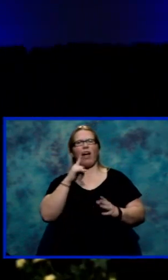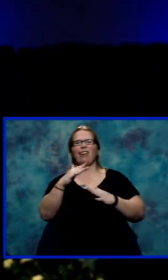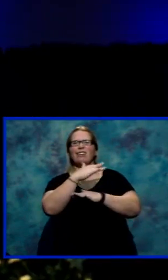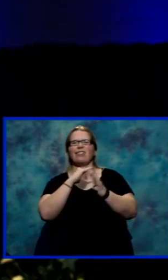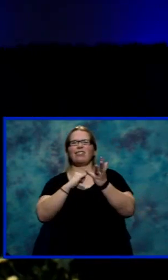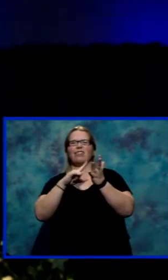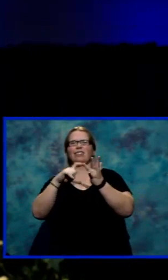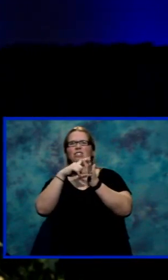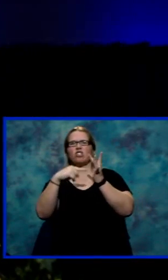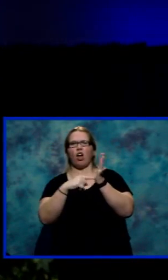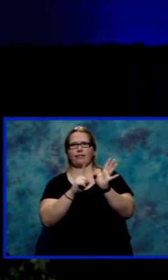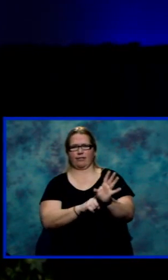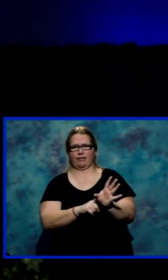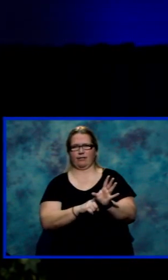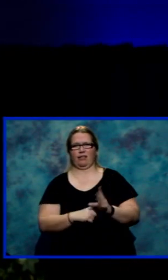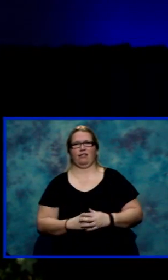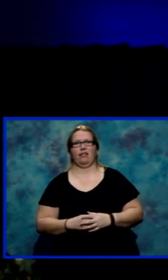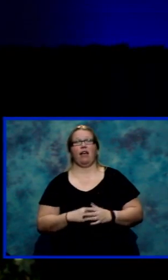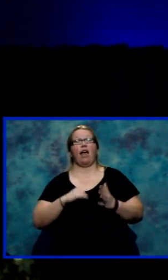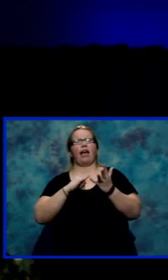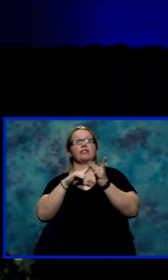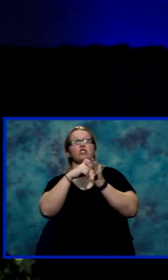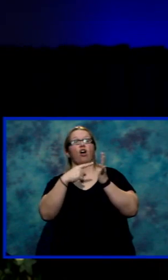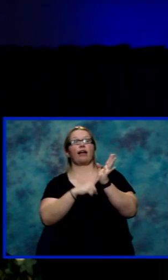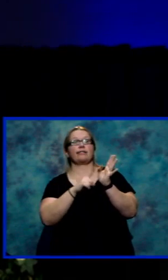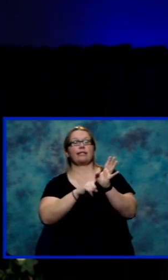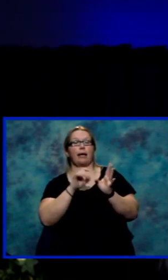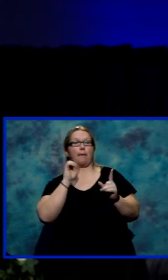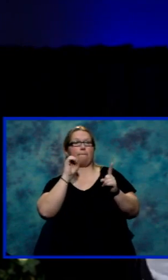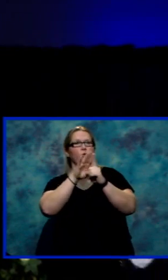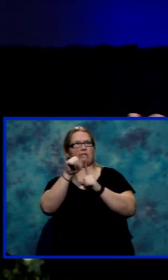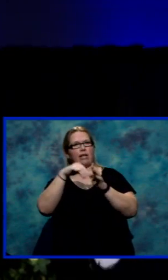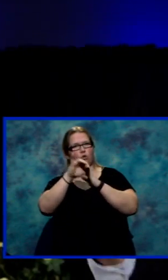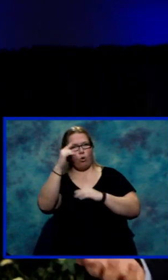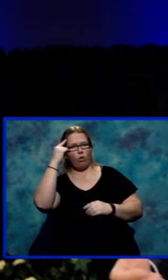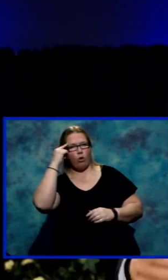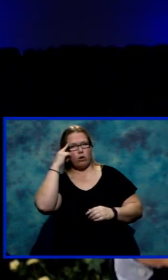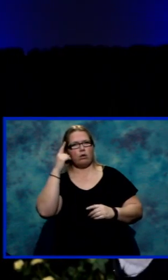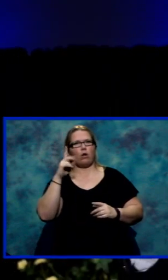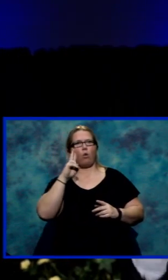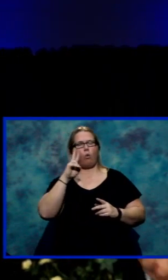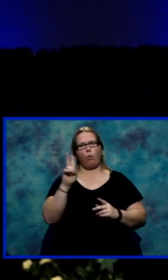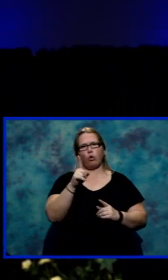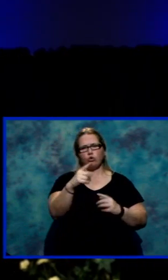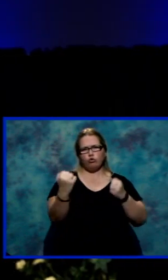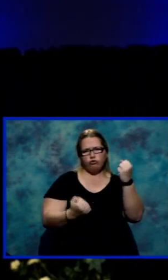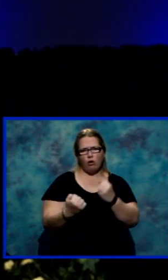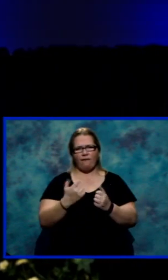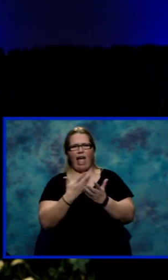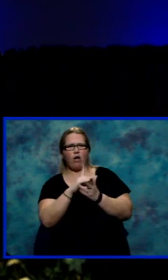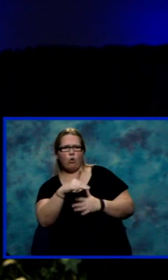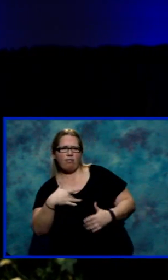society puts an awful lot into the way in which you look. What you drive, where you live, how you actually get